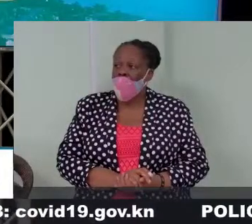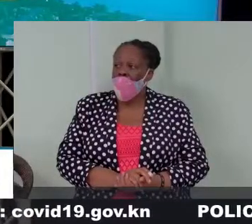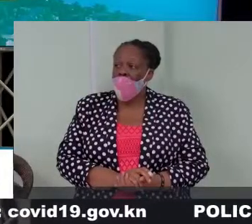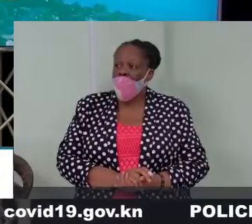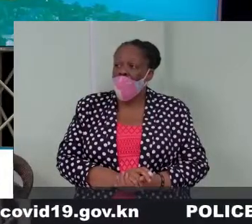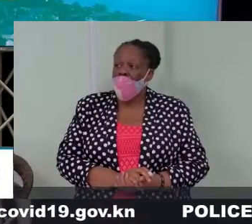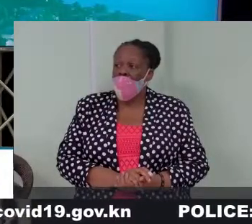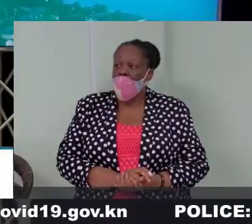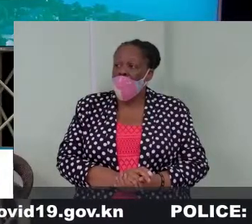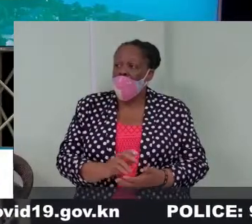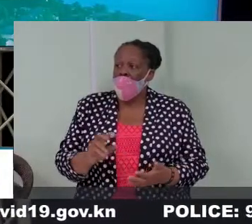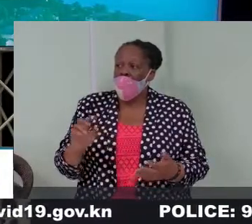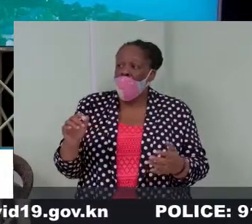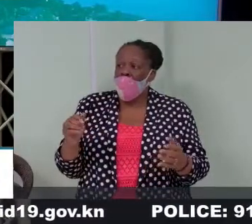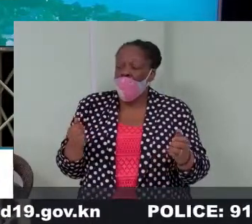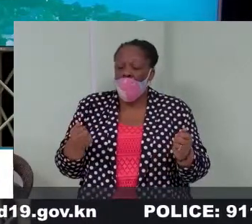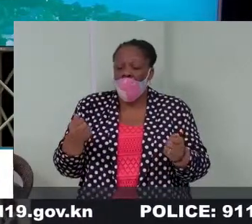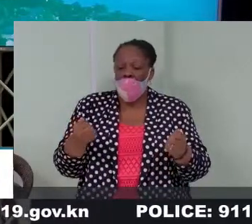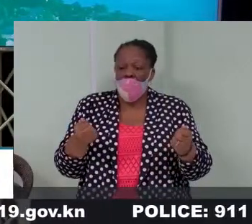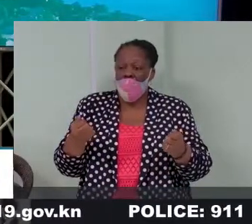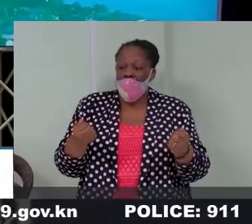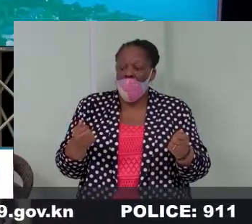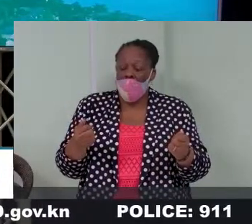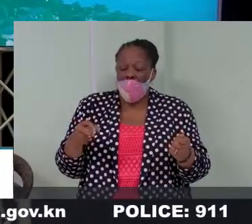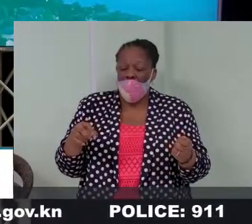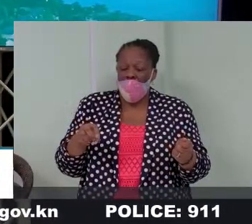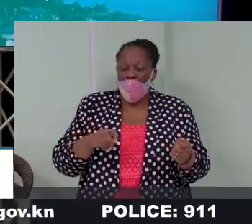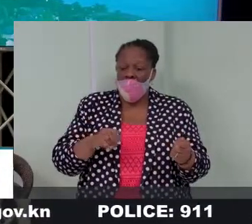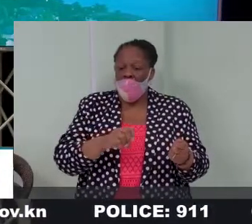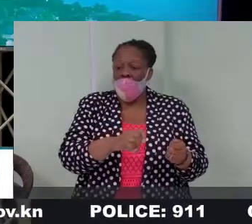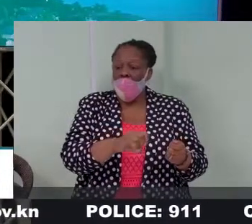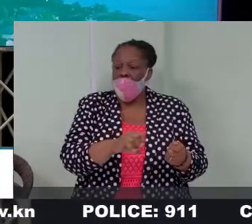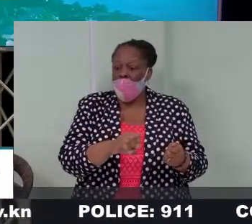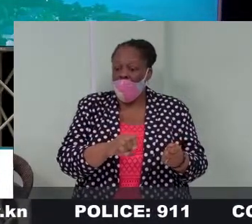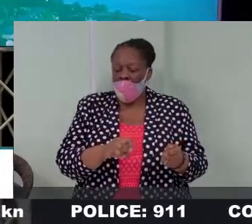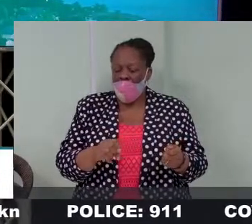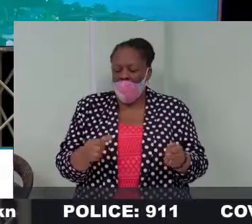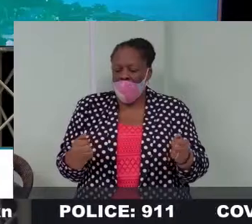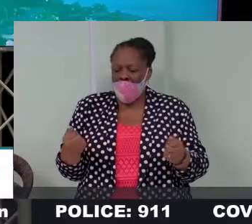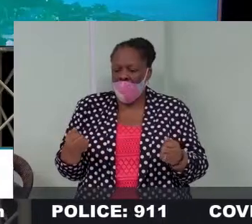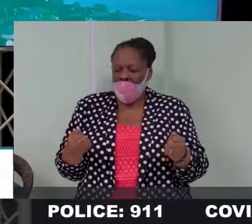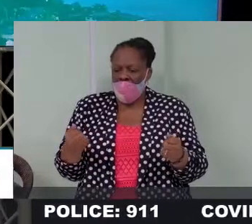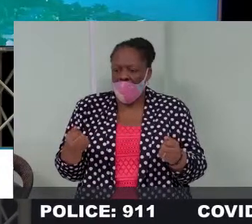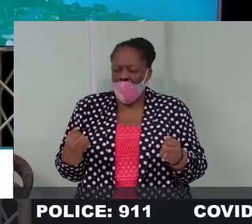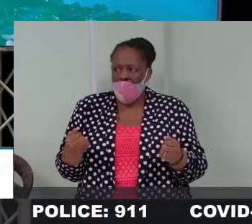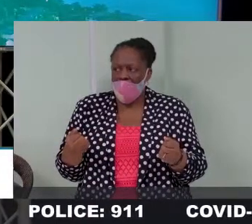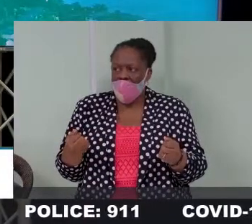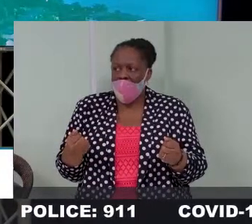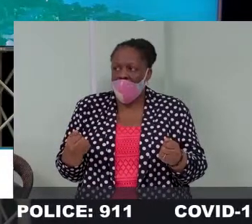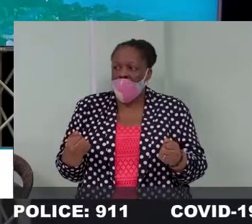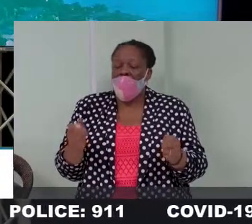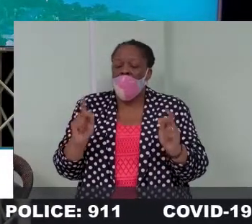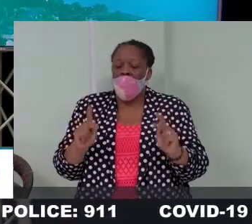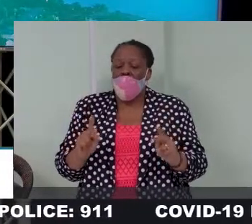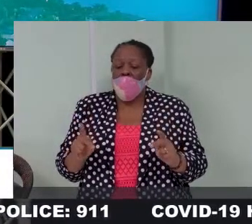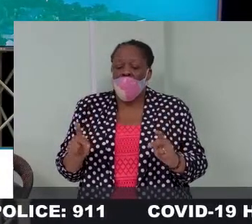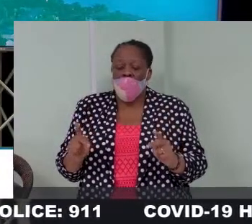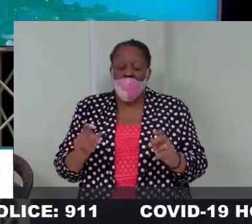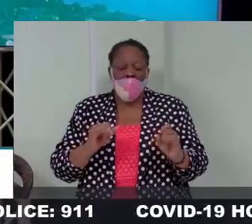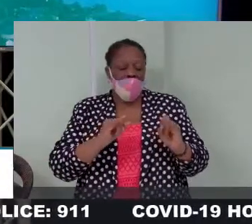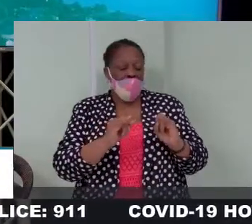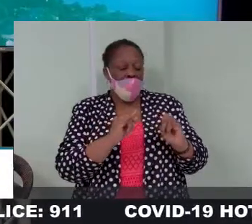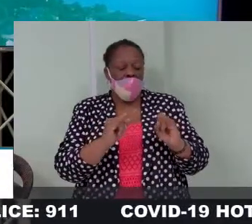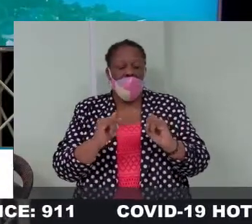tour operators, and other stakeholders who interact with incoming travelers